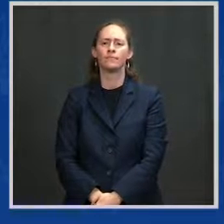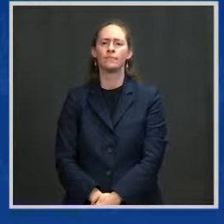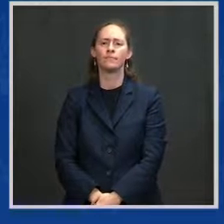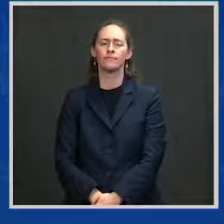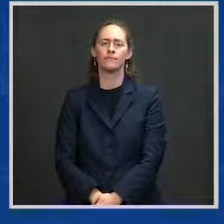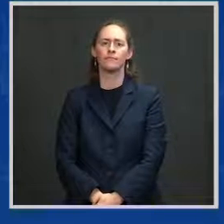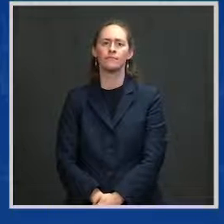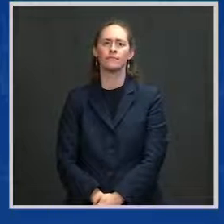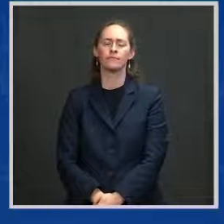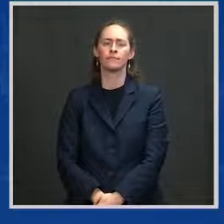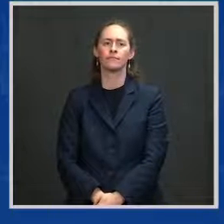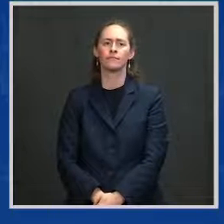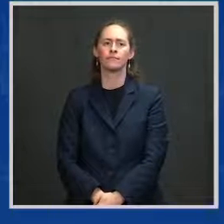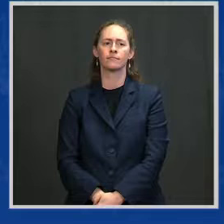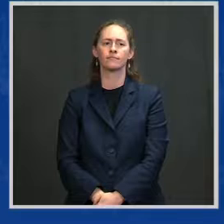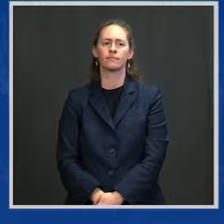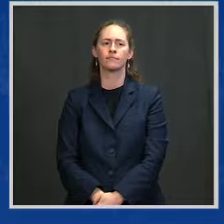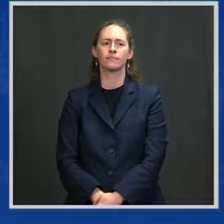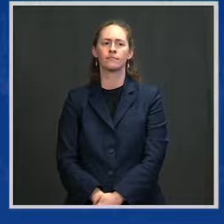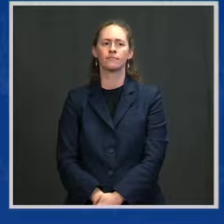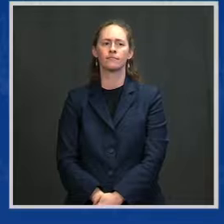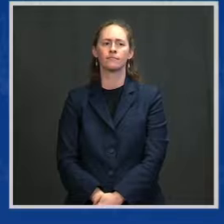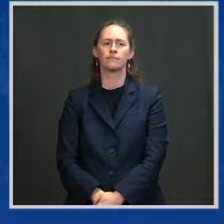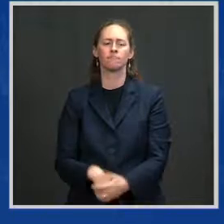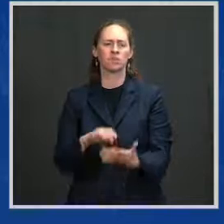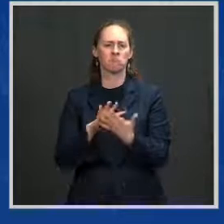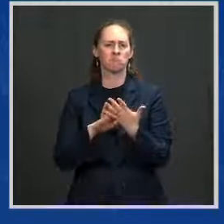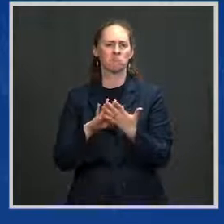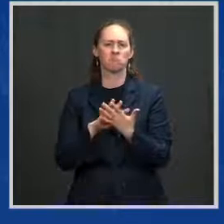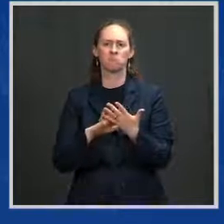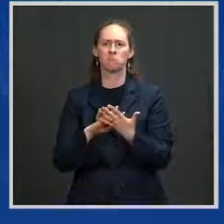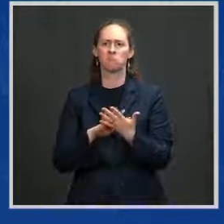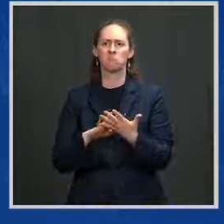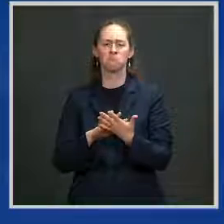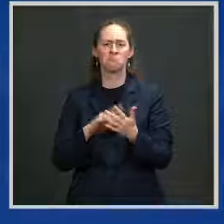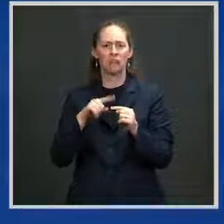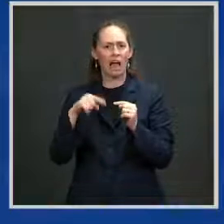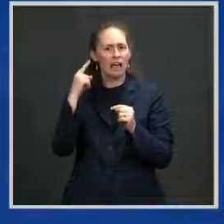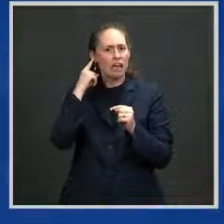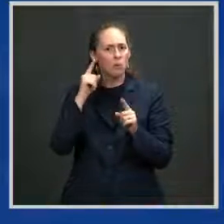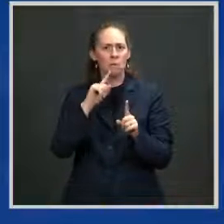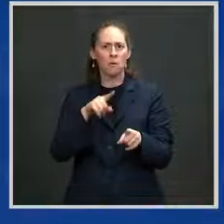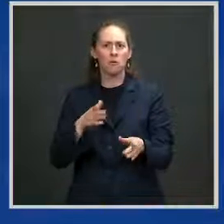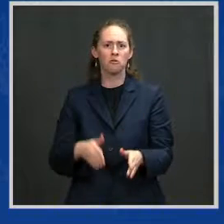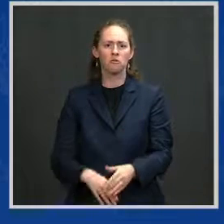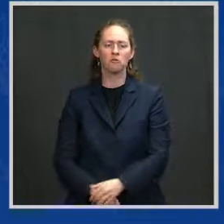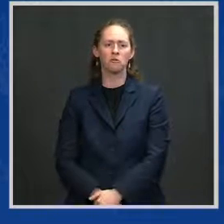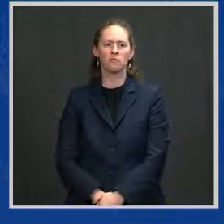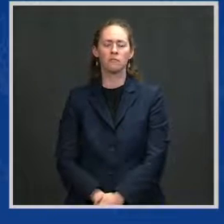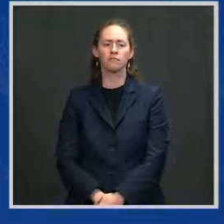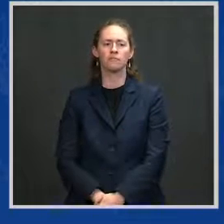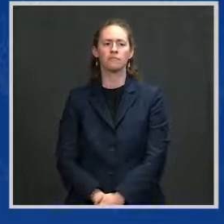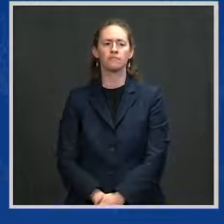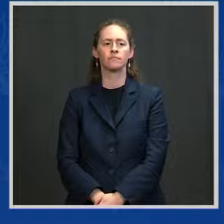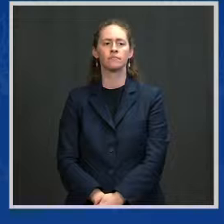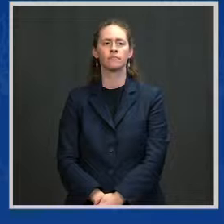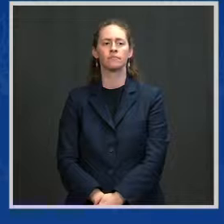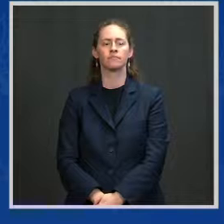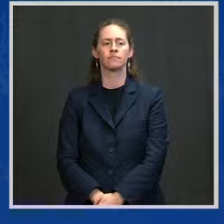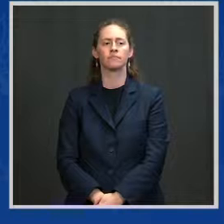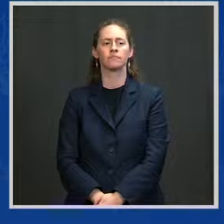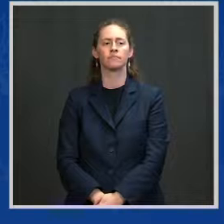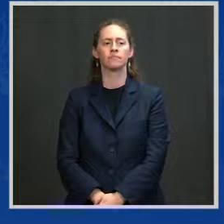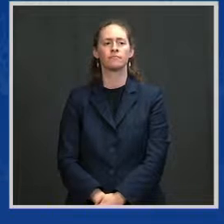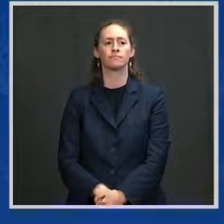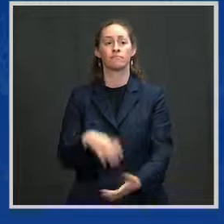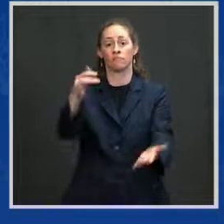sir. What is your version of trust? I'd verify first and then trust. In other words, everything would have to be